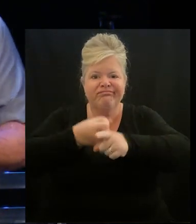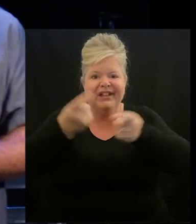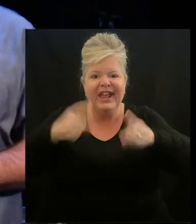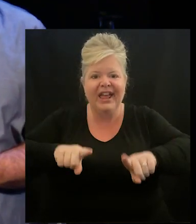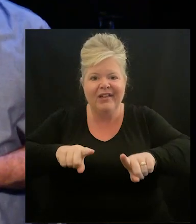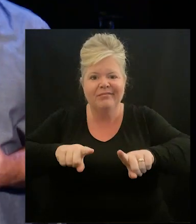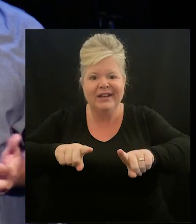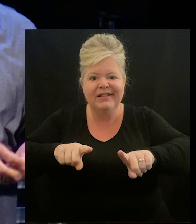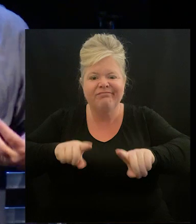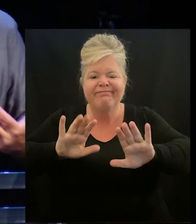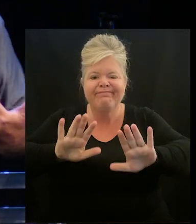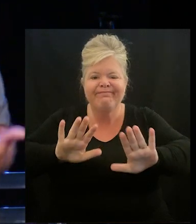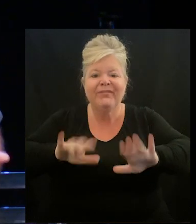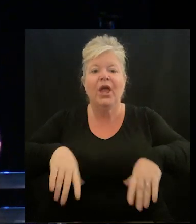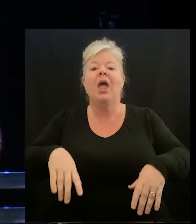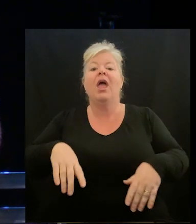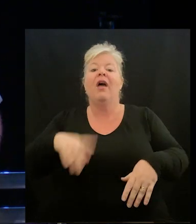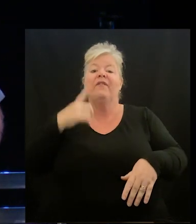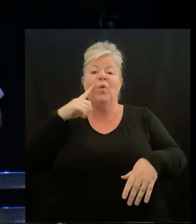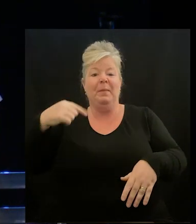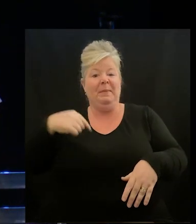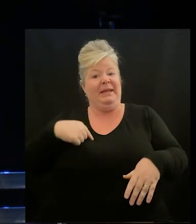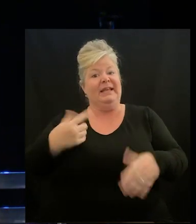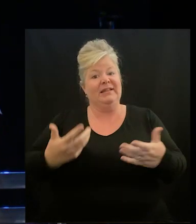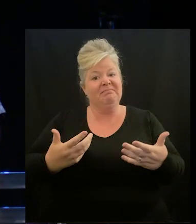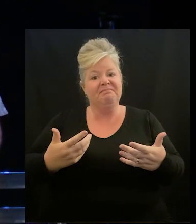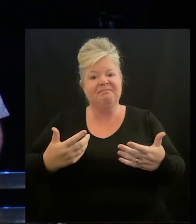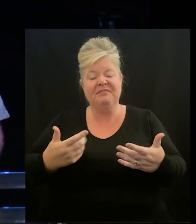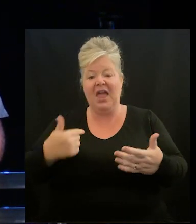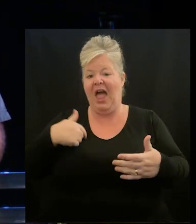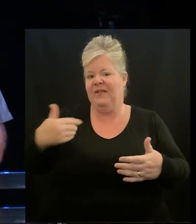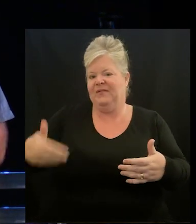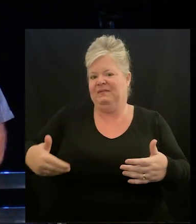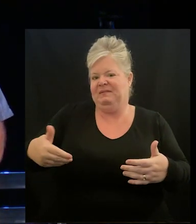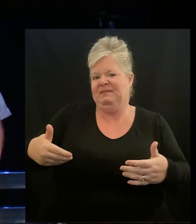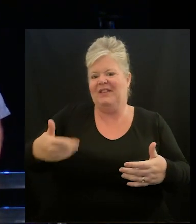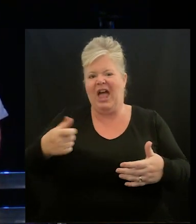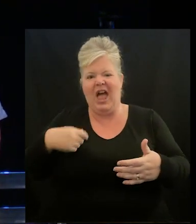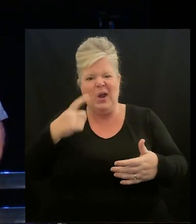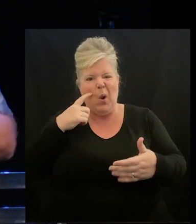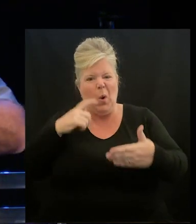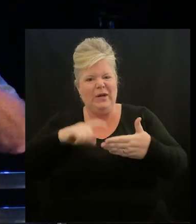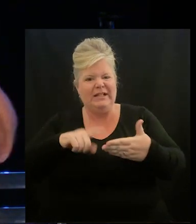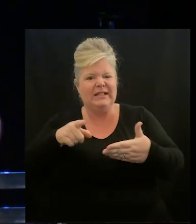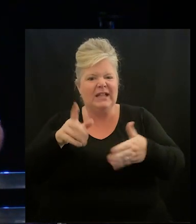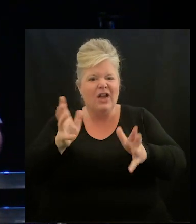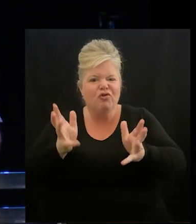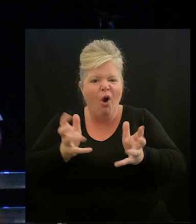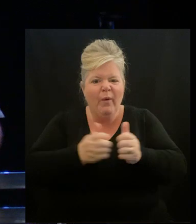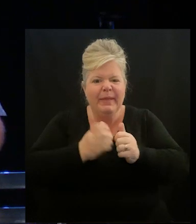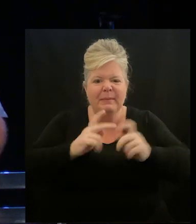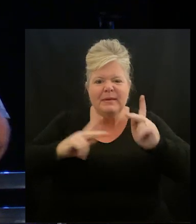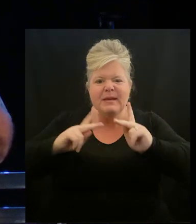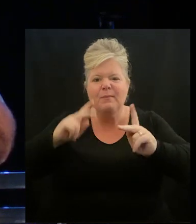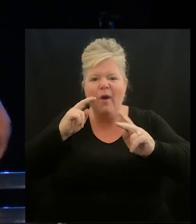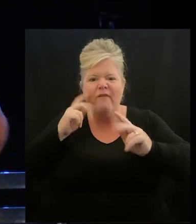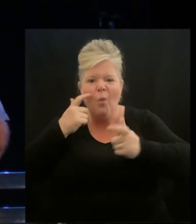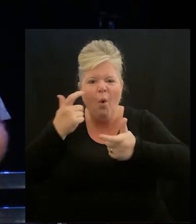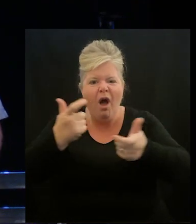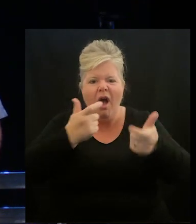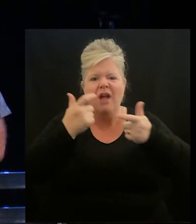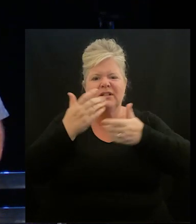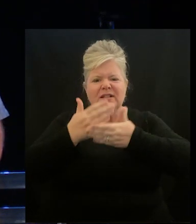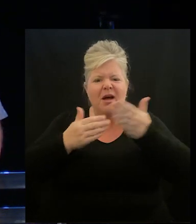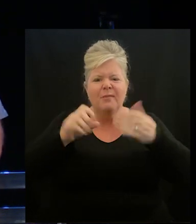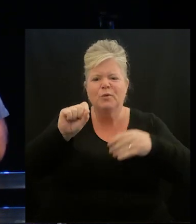most frustrating things that I have sensed as I've talked to people and I've watched some of the